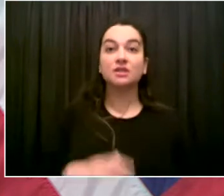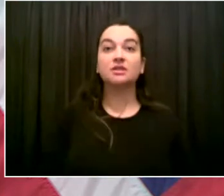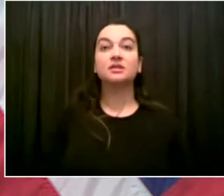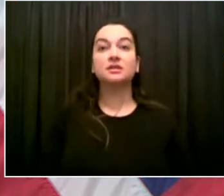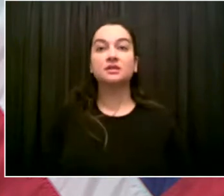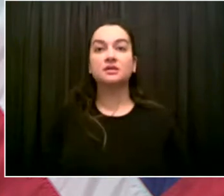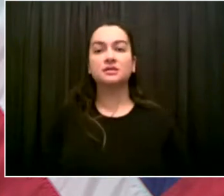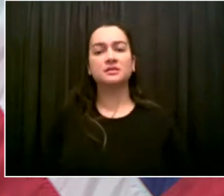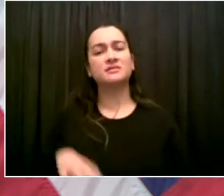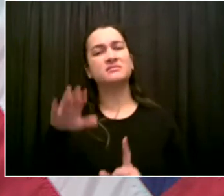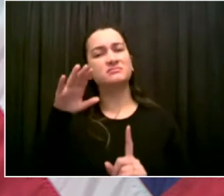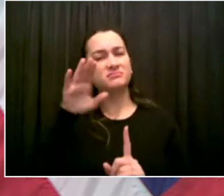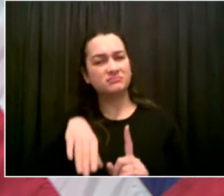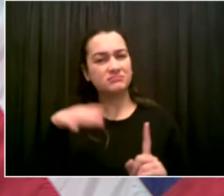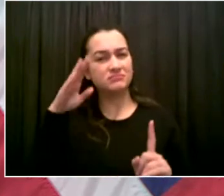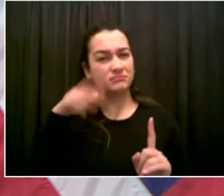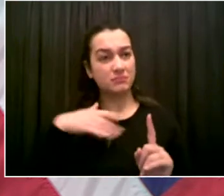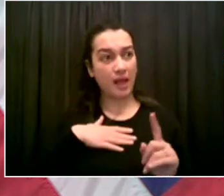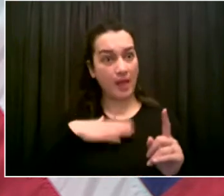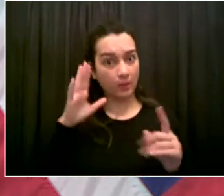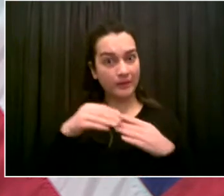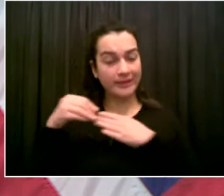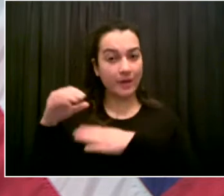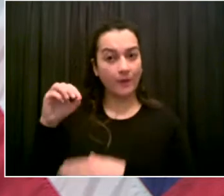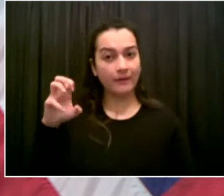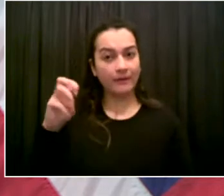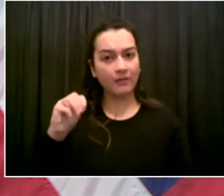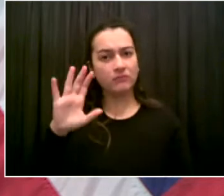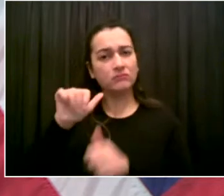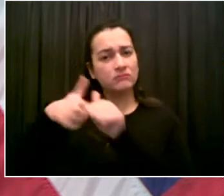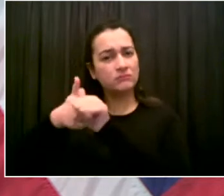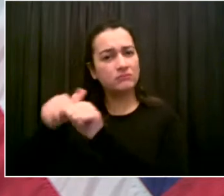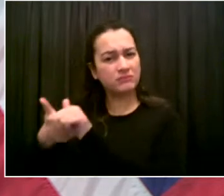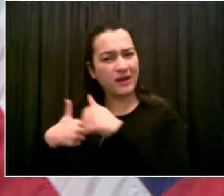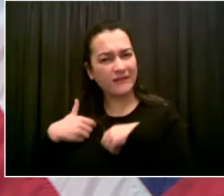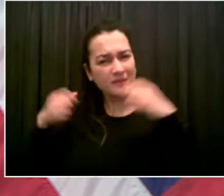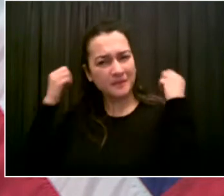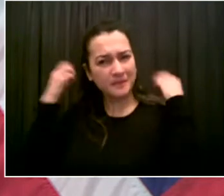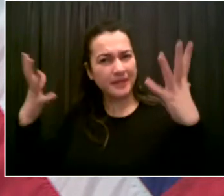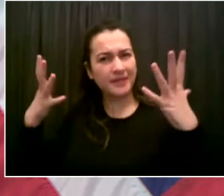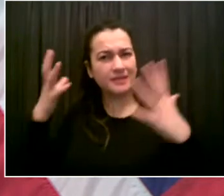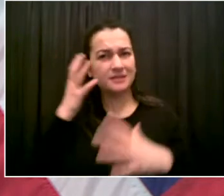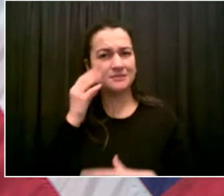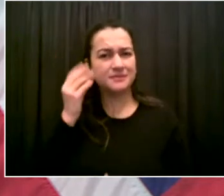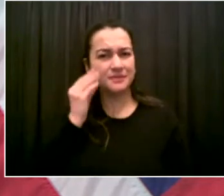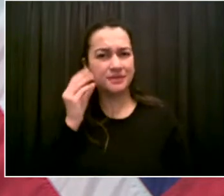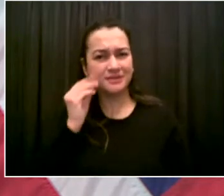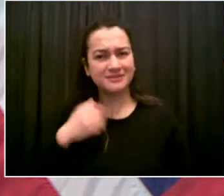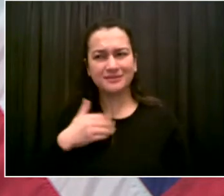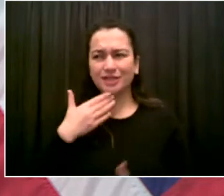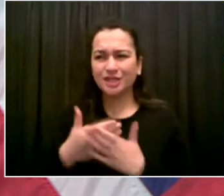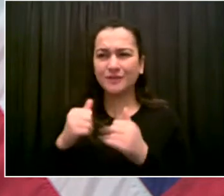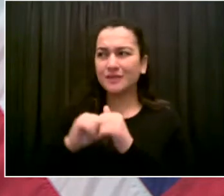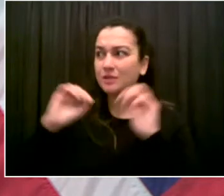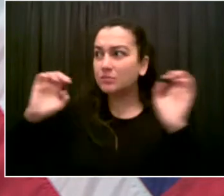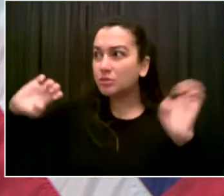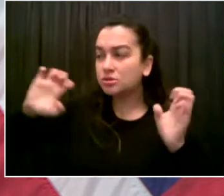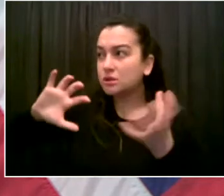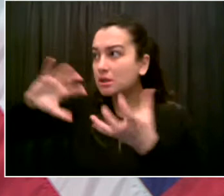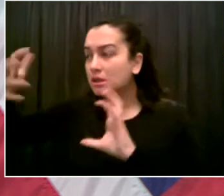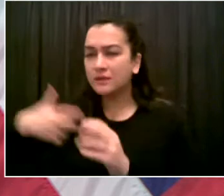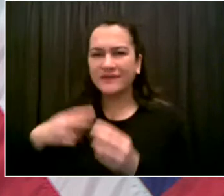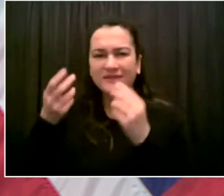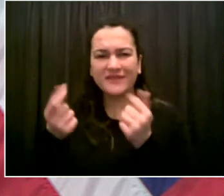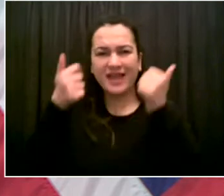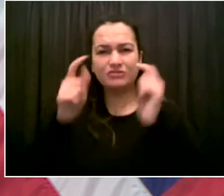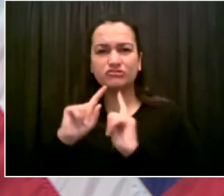city from doing it at the statewide level. Public service has been a tradition in the Cravanni family, with